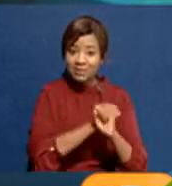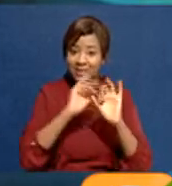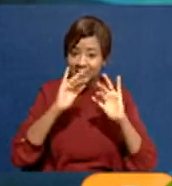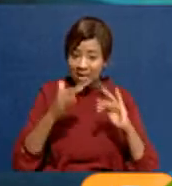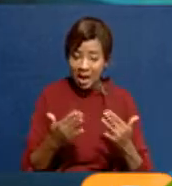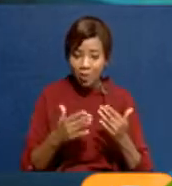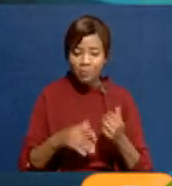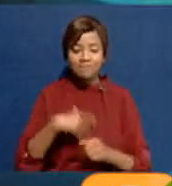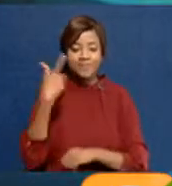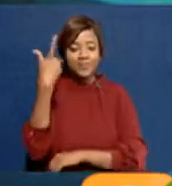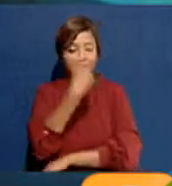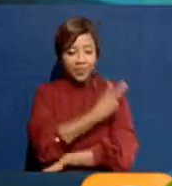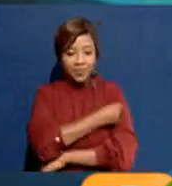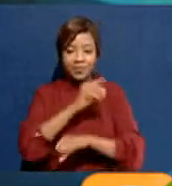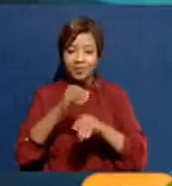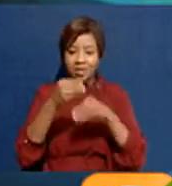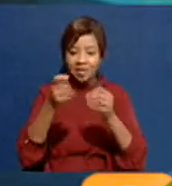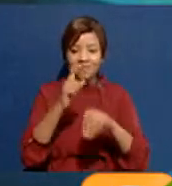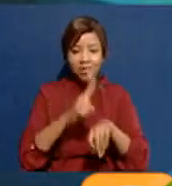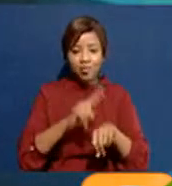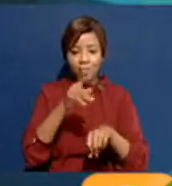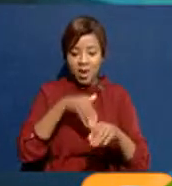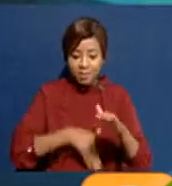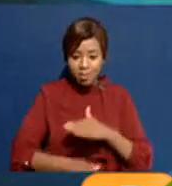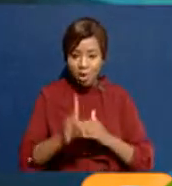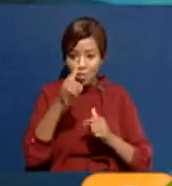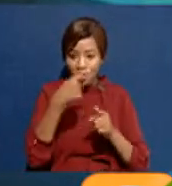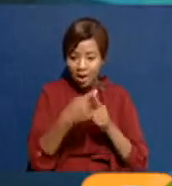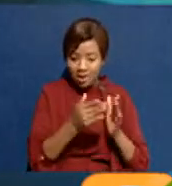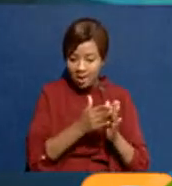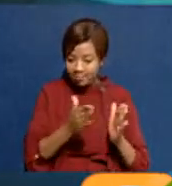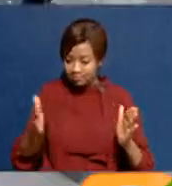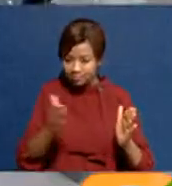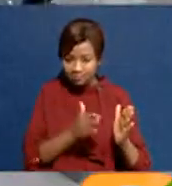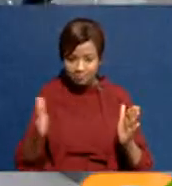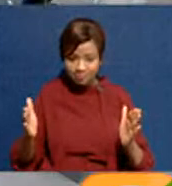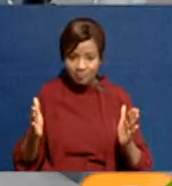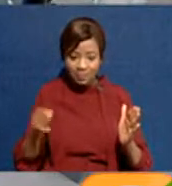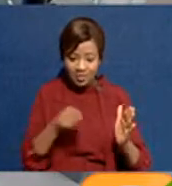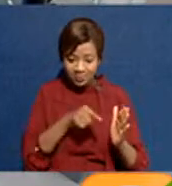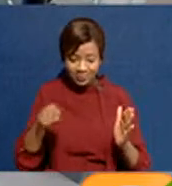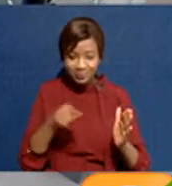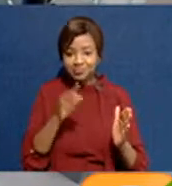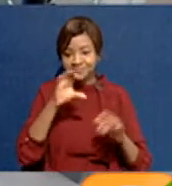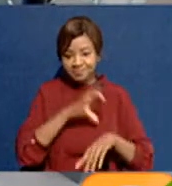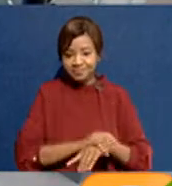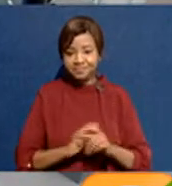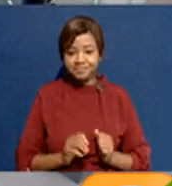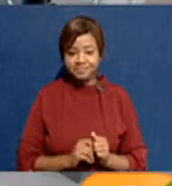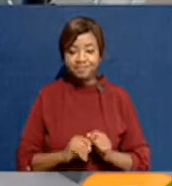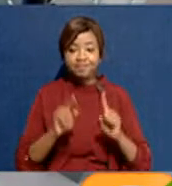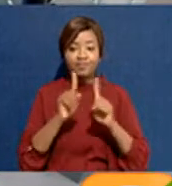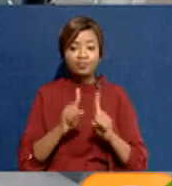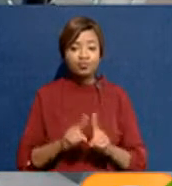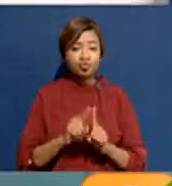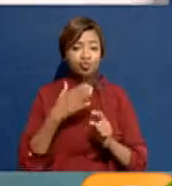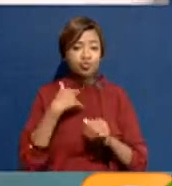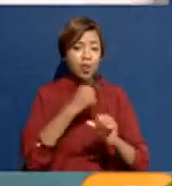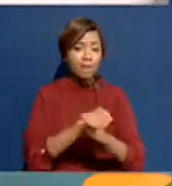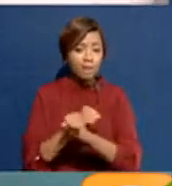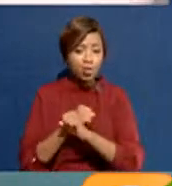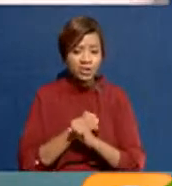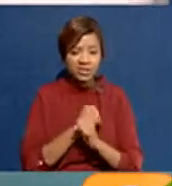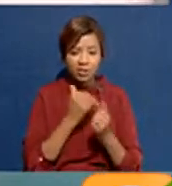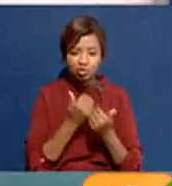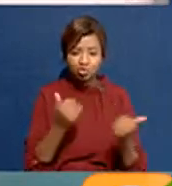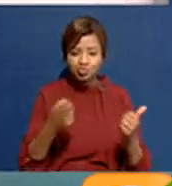the vaccines are given in the first year of life. And when you're looking at, because this is of course to prevent child mortality, especially the